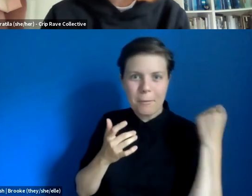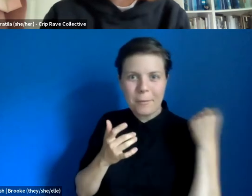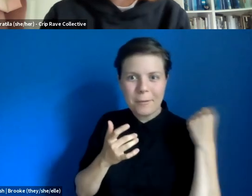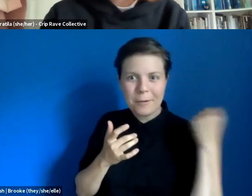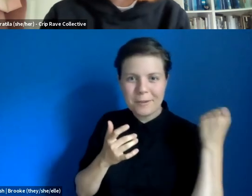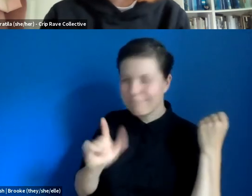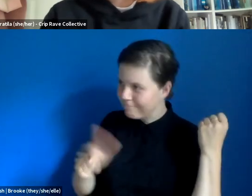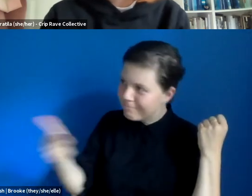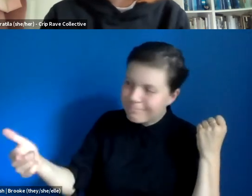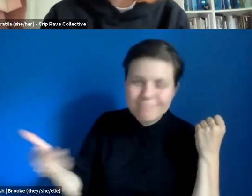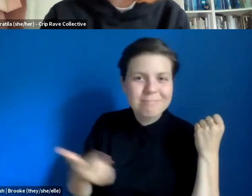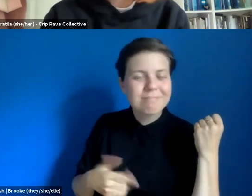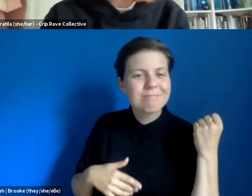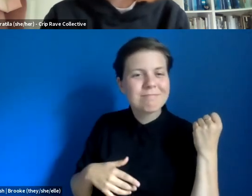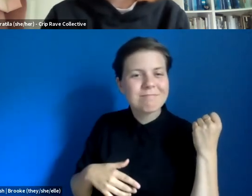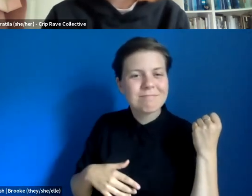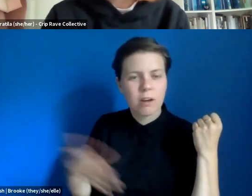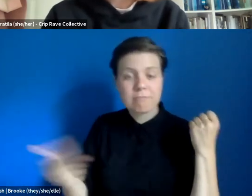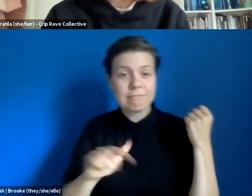something about